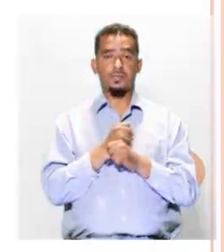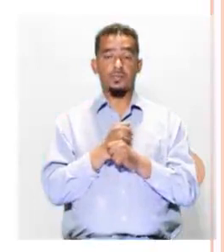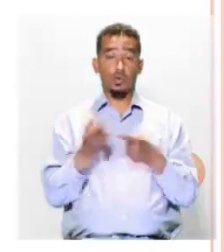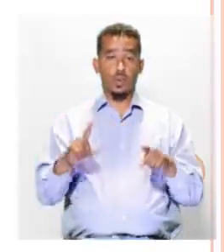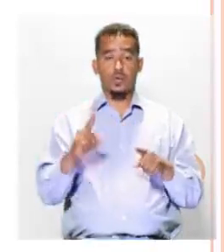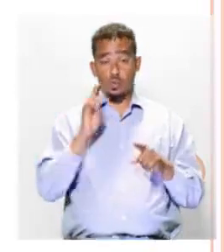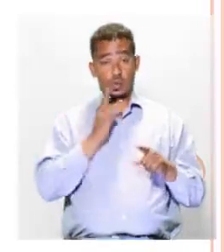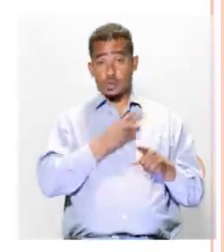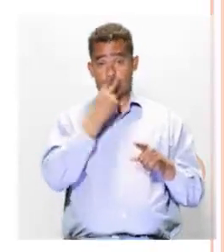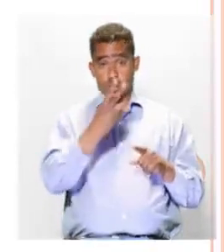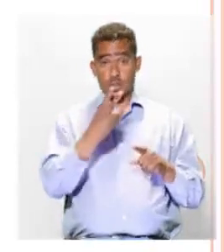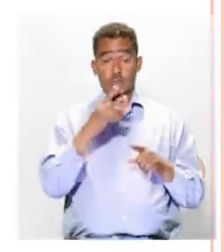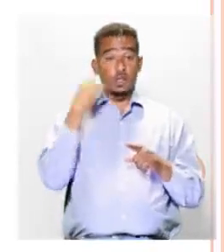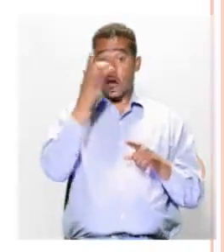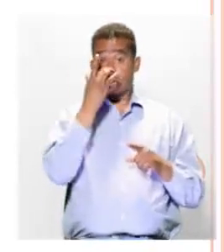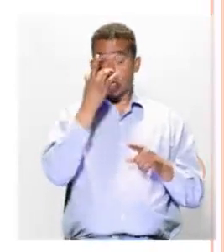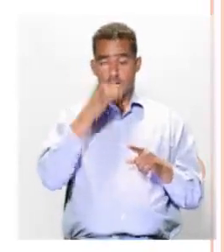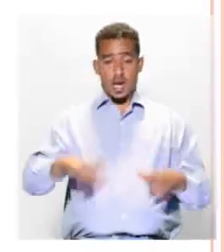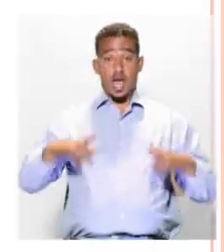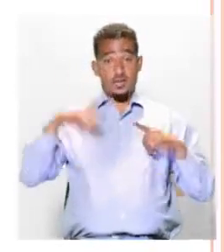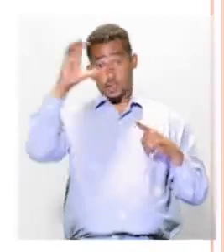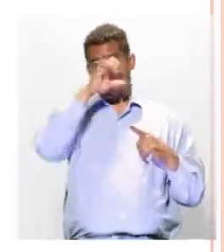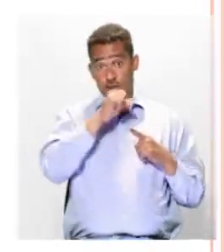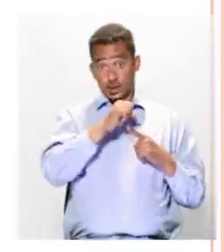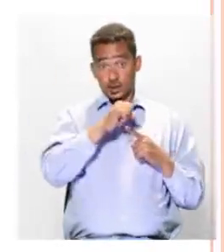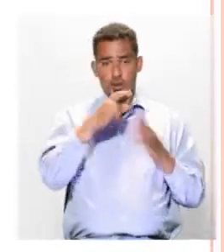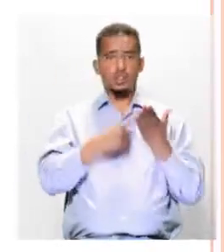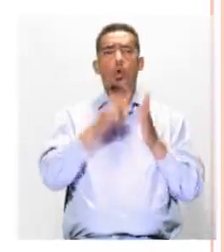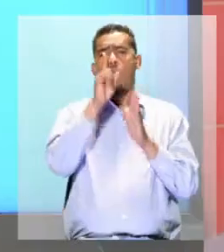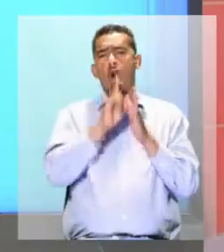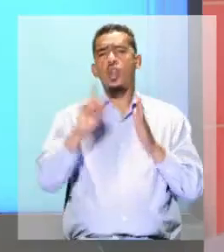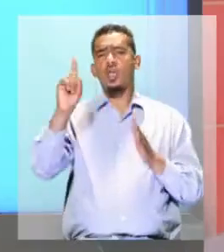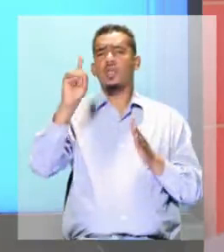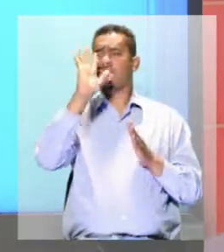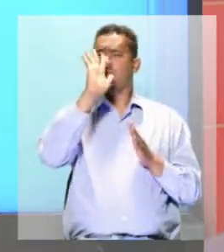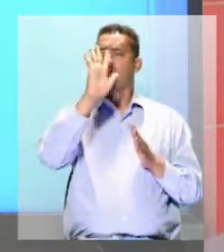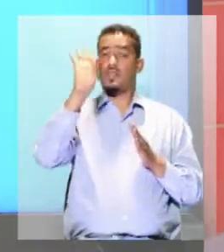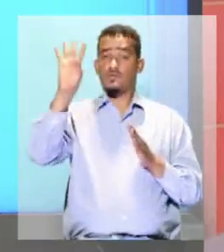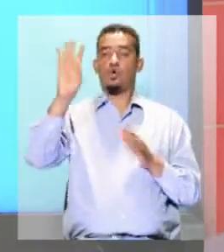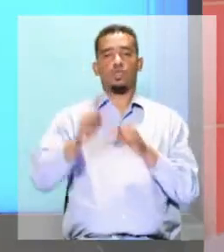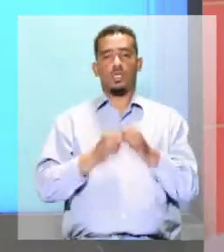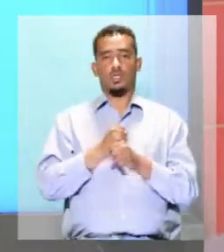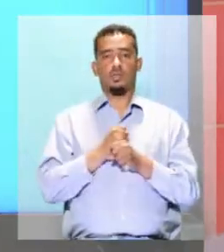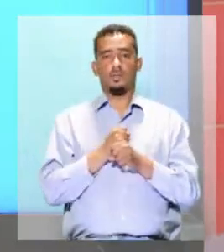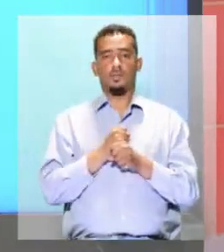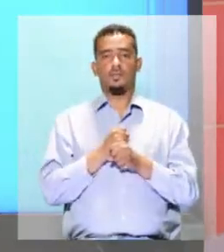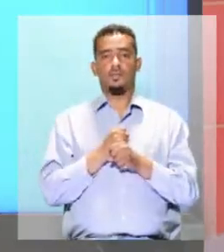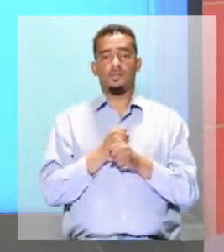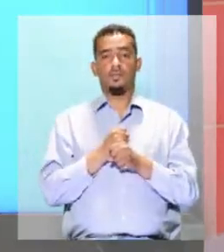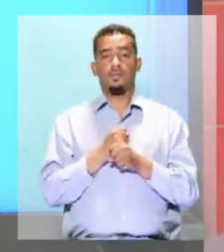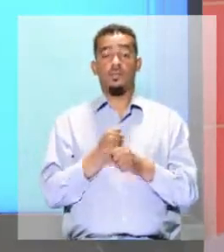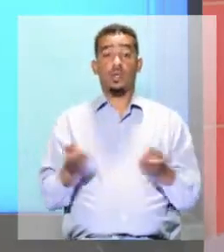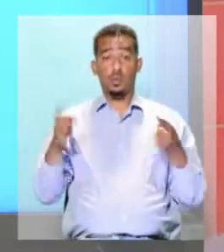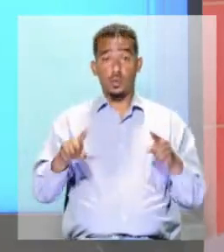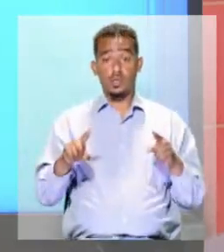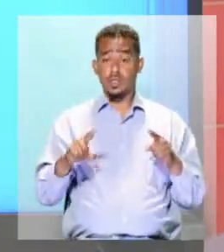When we see the African life expectancy, it is only 54 years. When